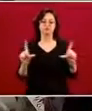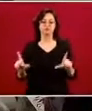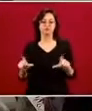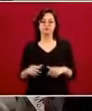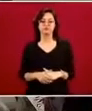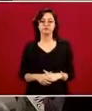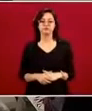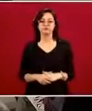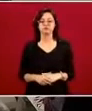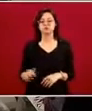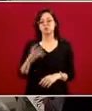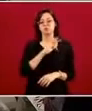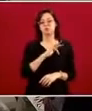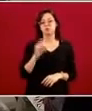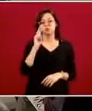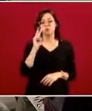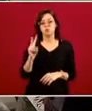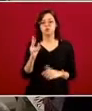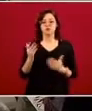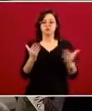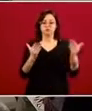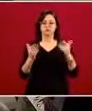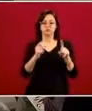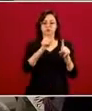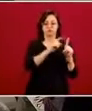Next slide, please. And